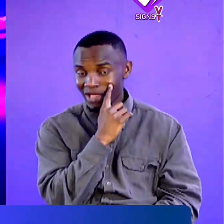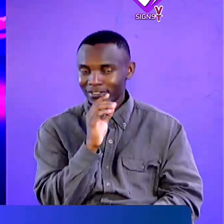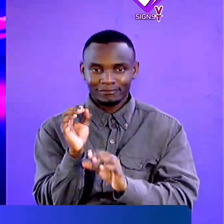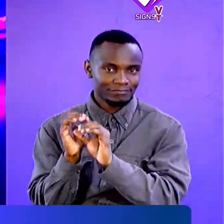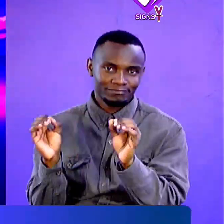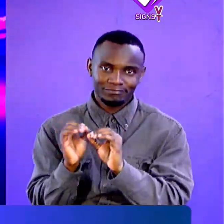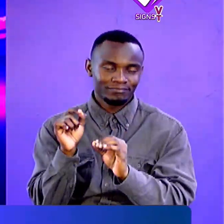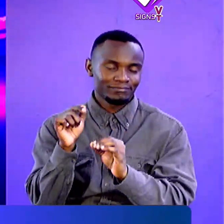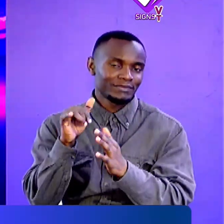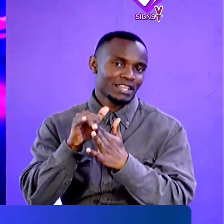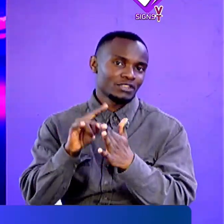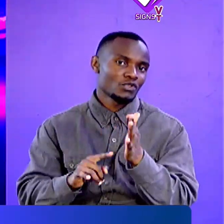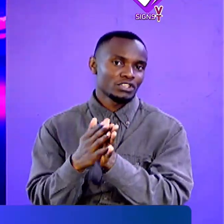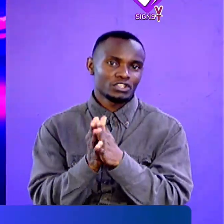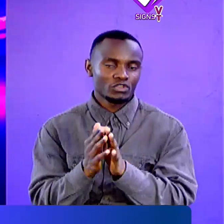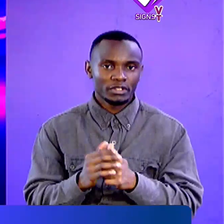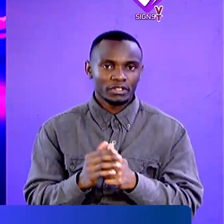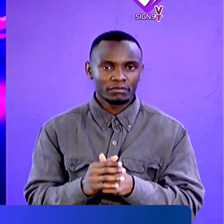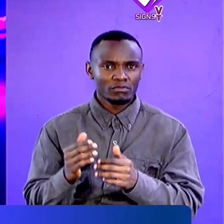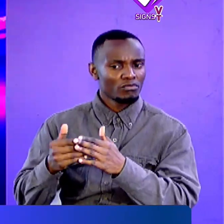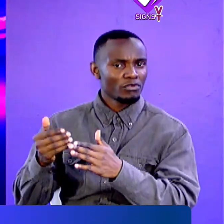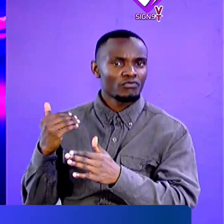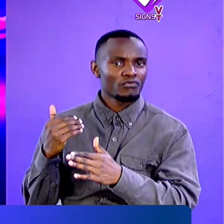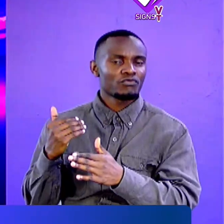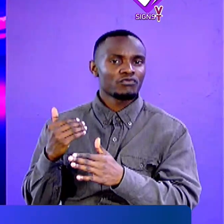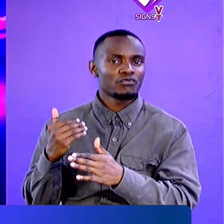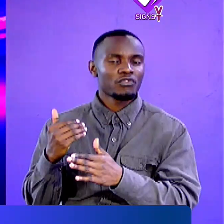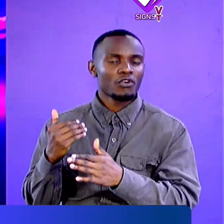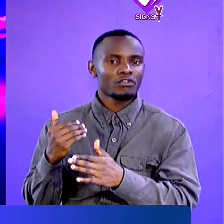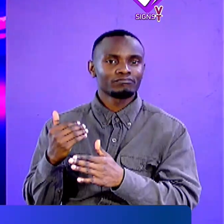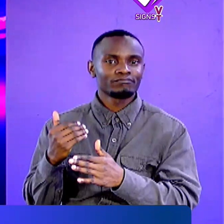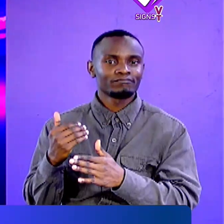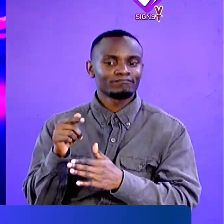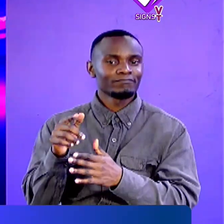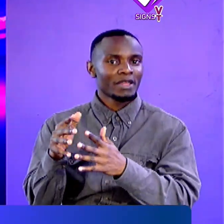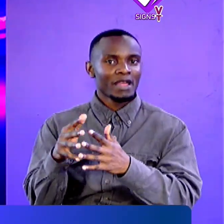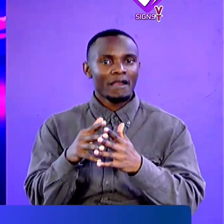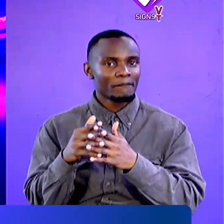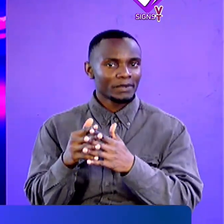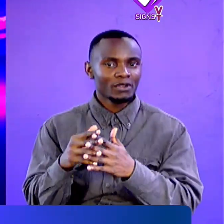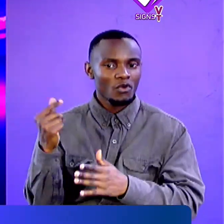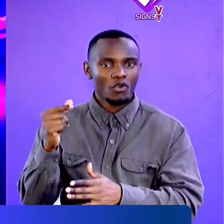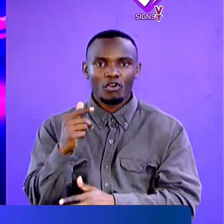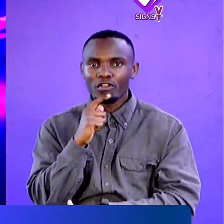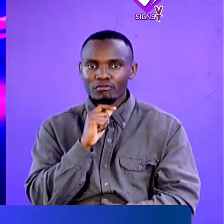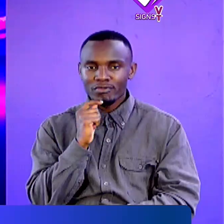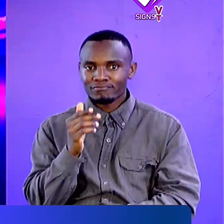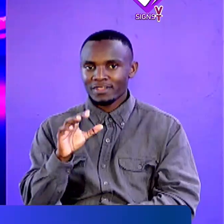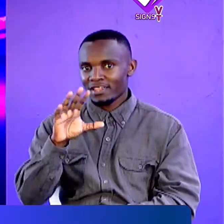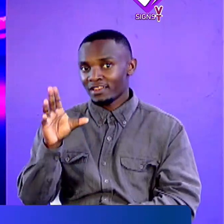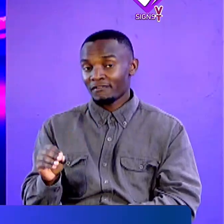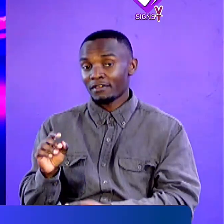the Standard. Once hailed as Washington's golden boy in Africa, President William Ruto now faces